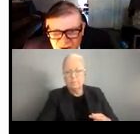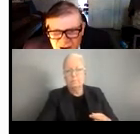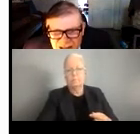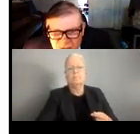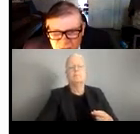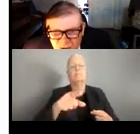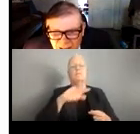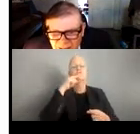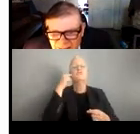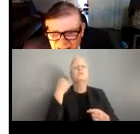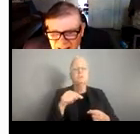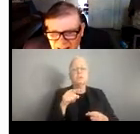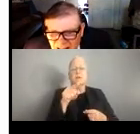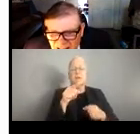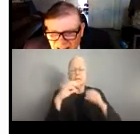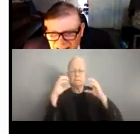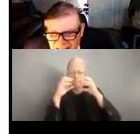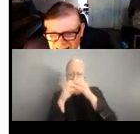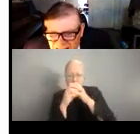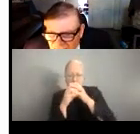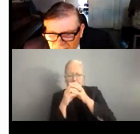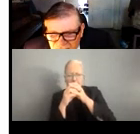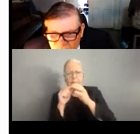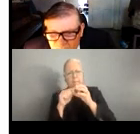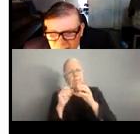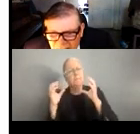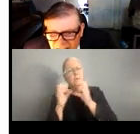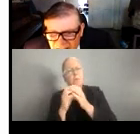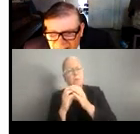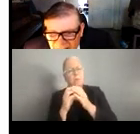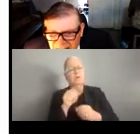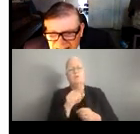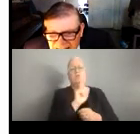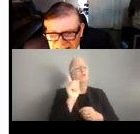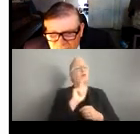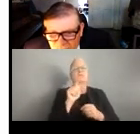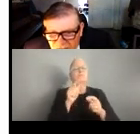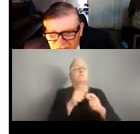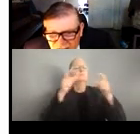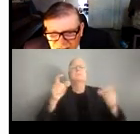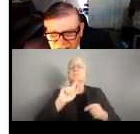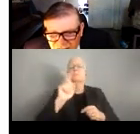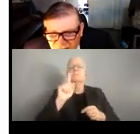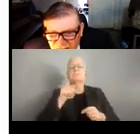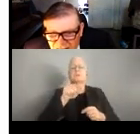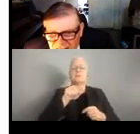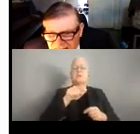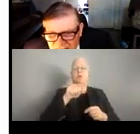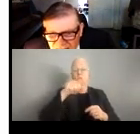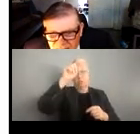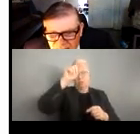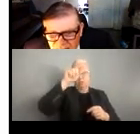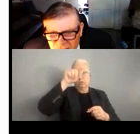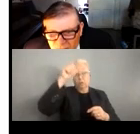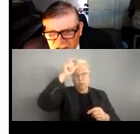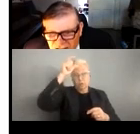looks quite small here. It's not at all big. It's to the north of Turkey and Iran, but it's not